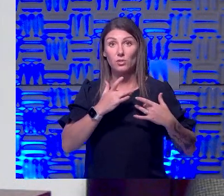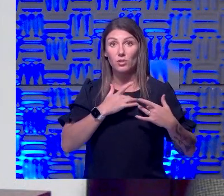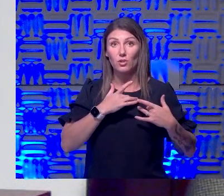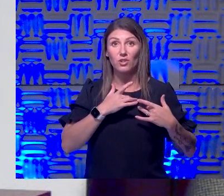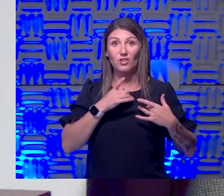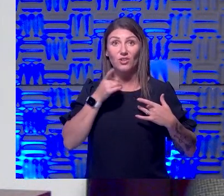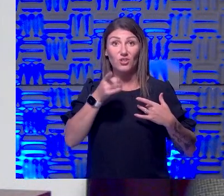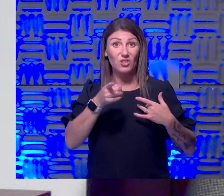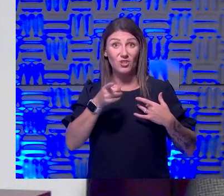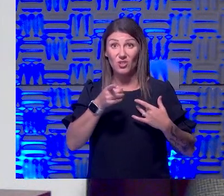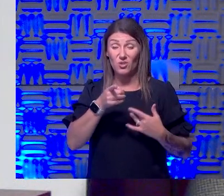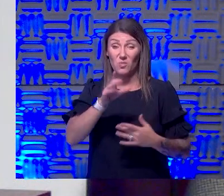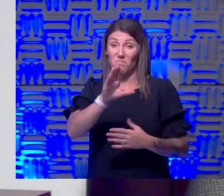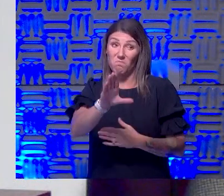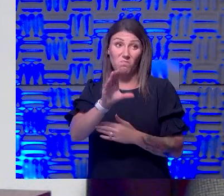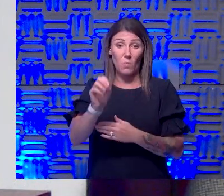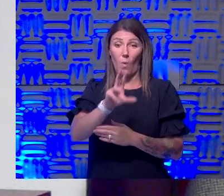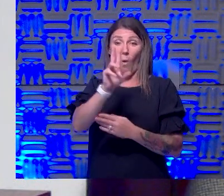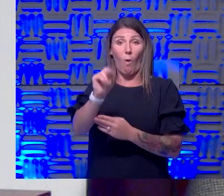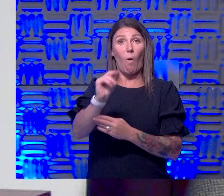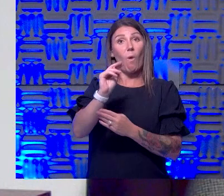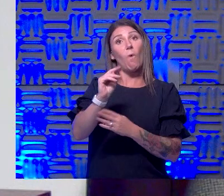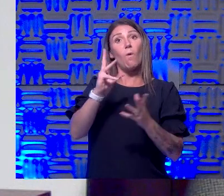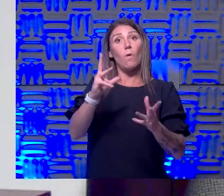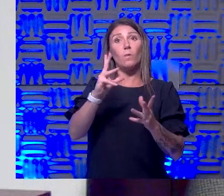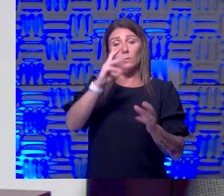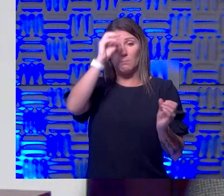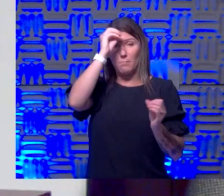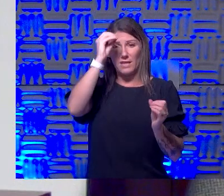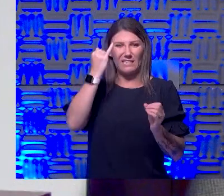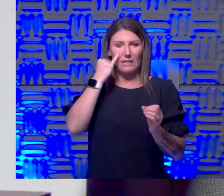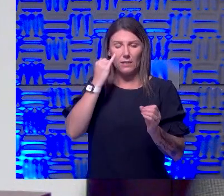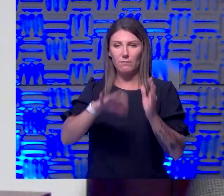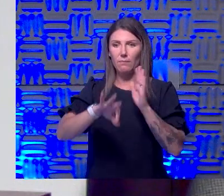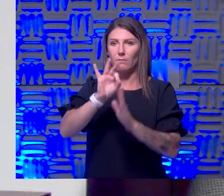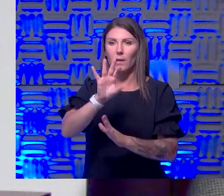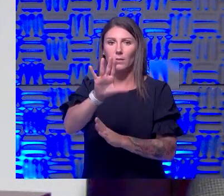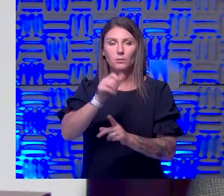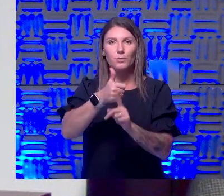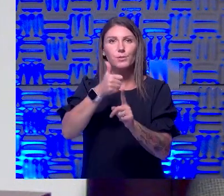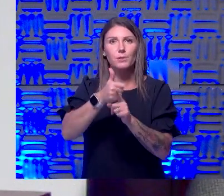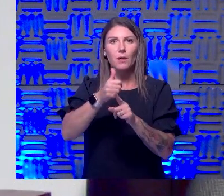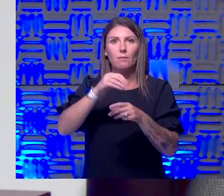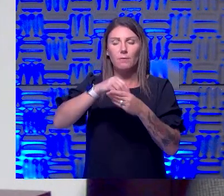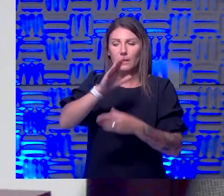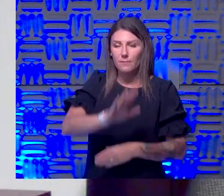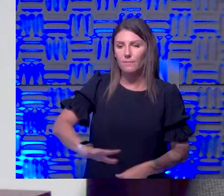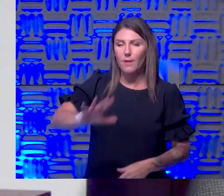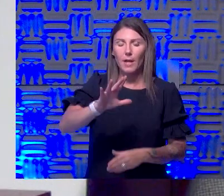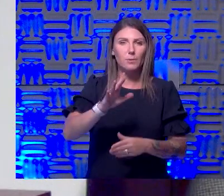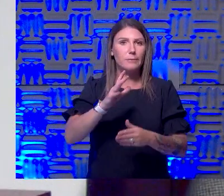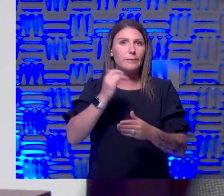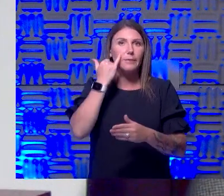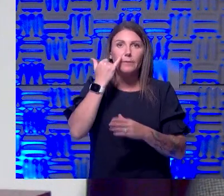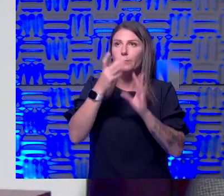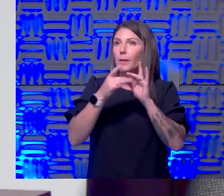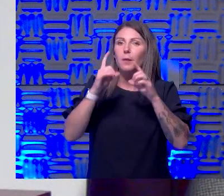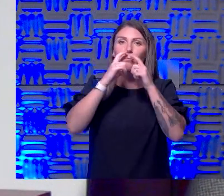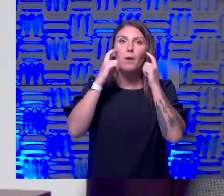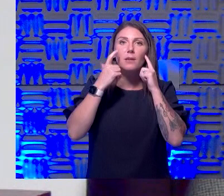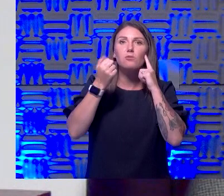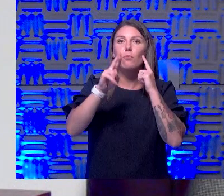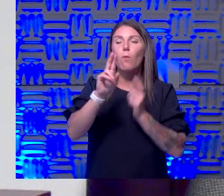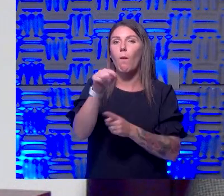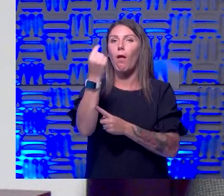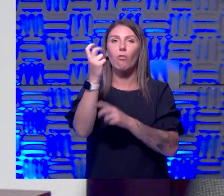with your feet. If you find yourself in an environment, whether it's masking or any other issue, that you don't